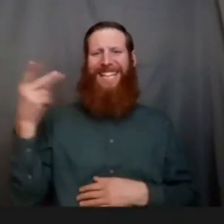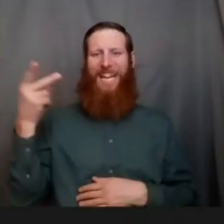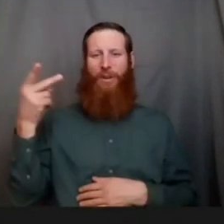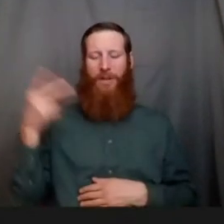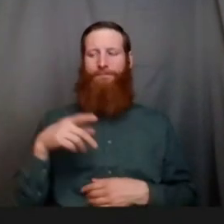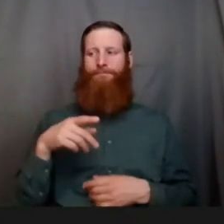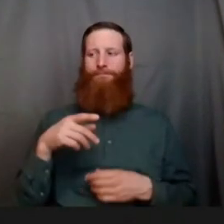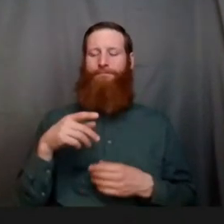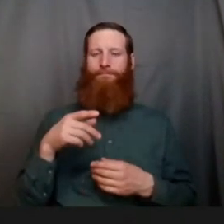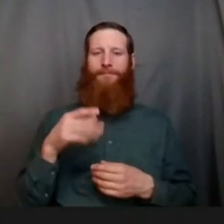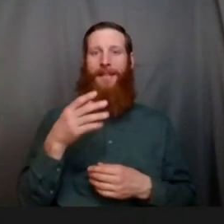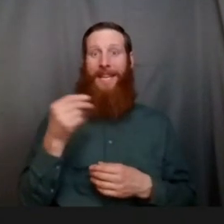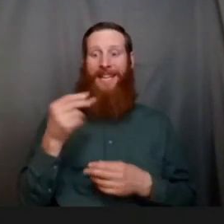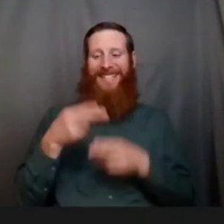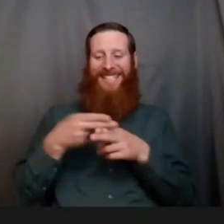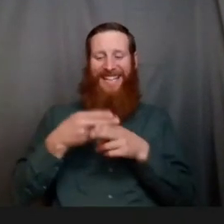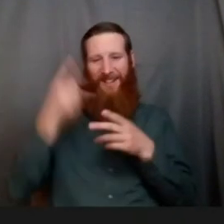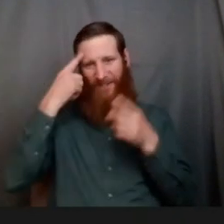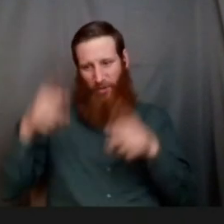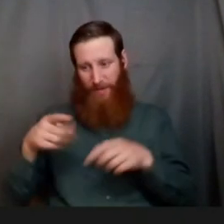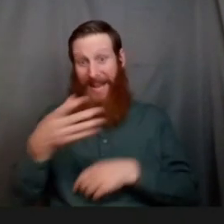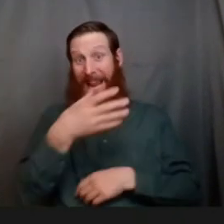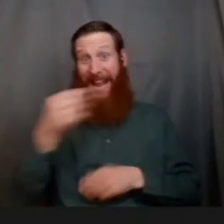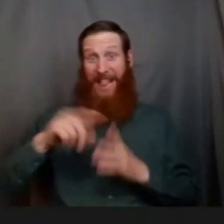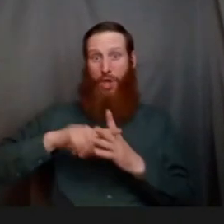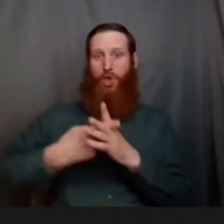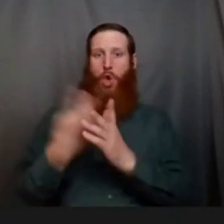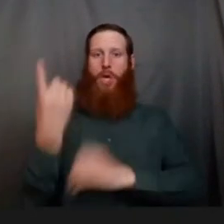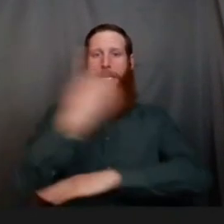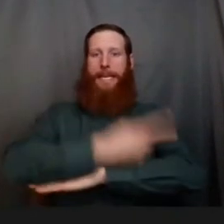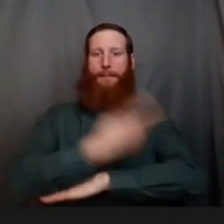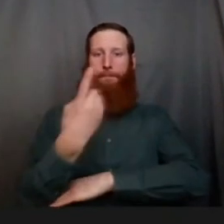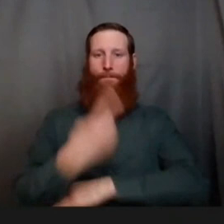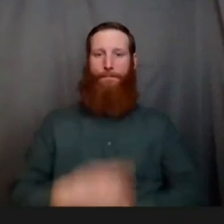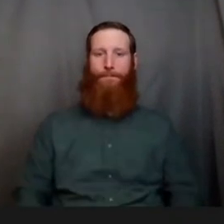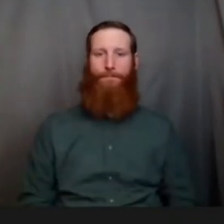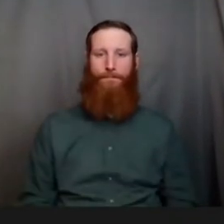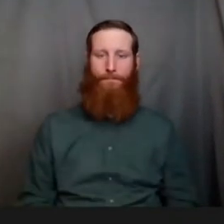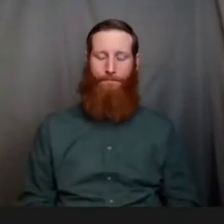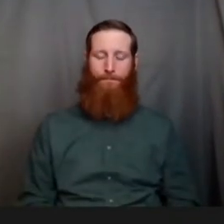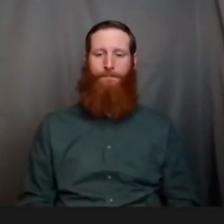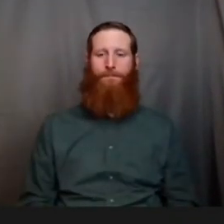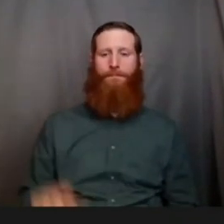so in the start date for them. Okay. And then I'll just,